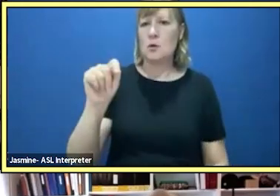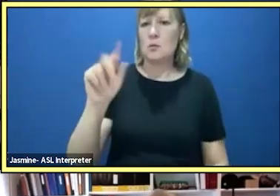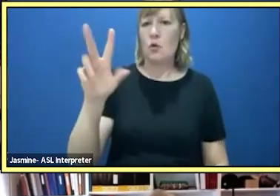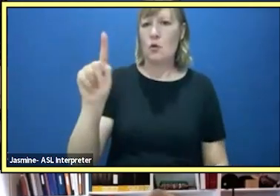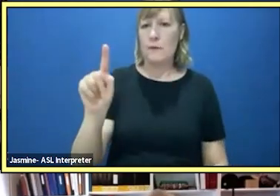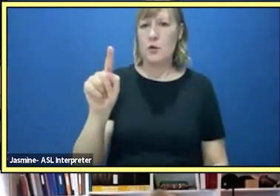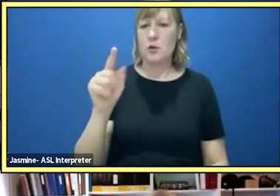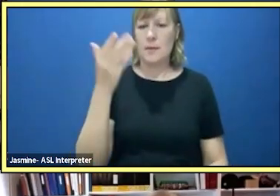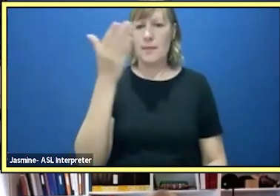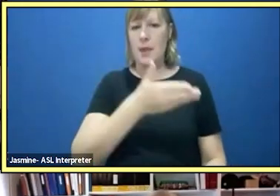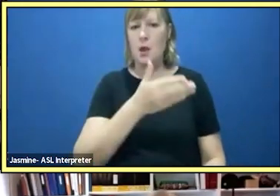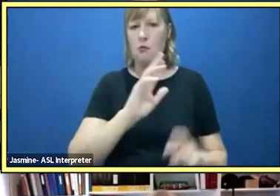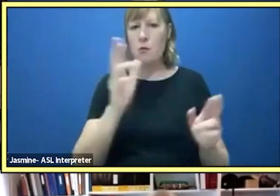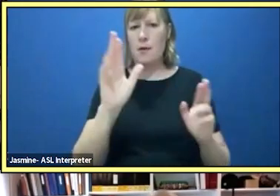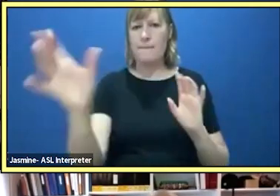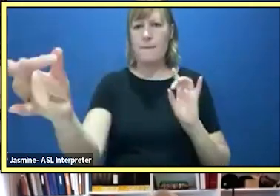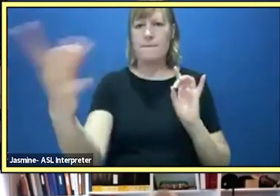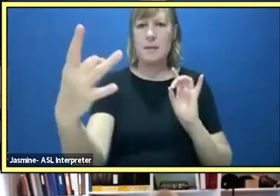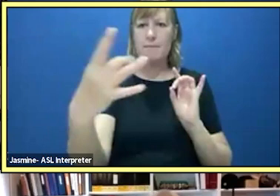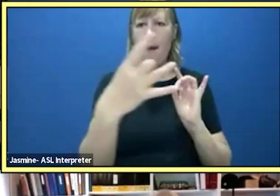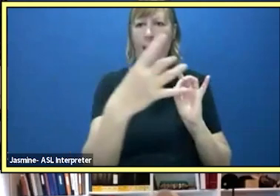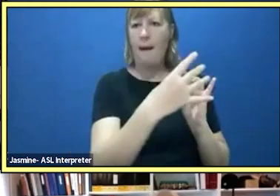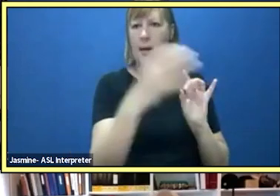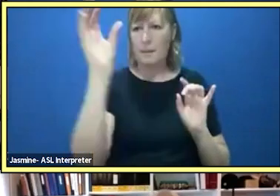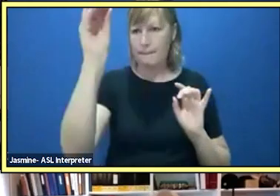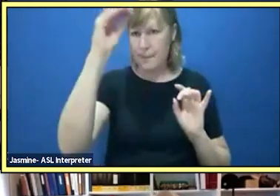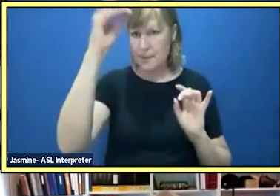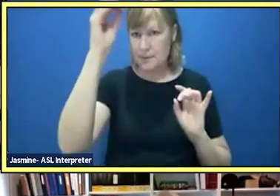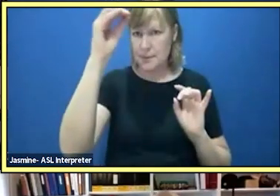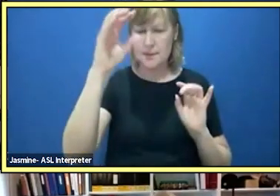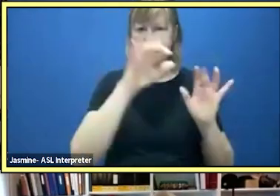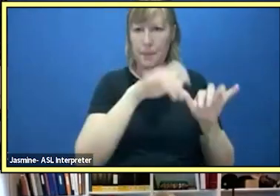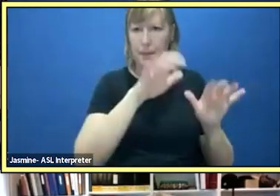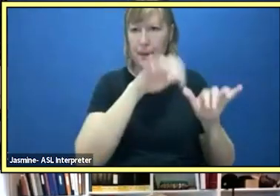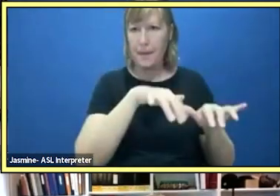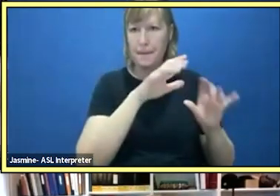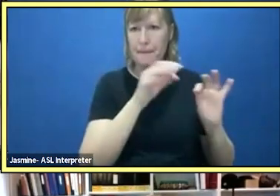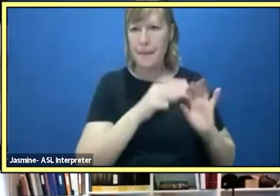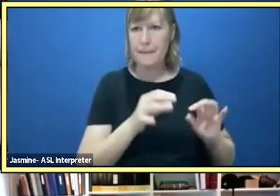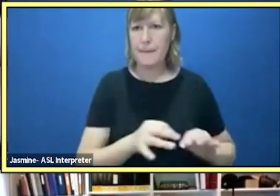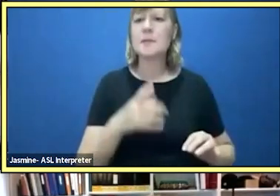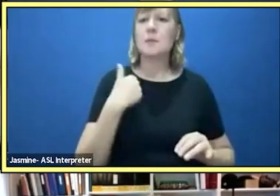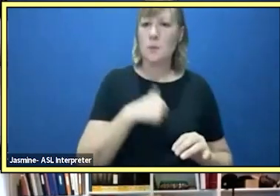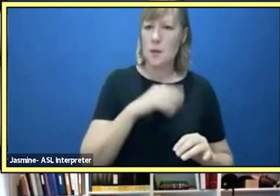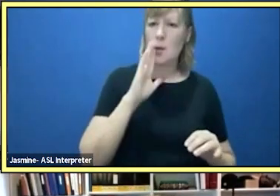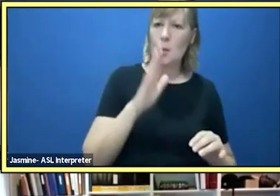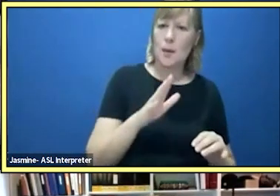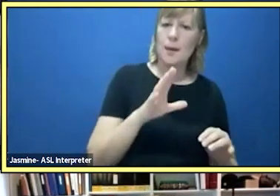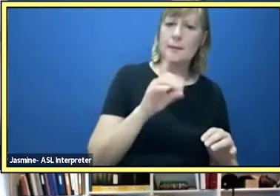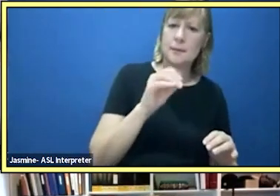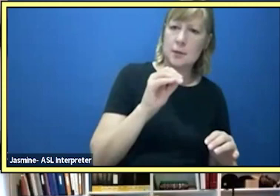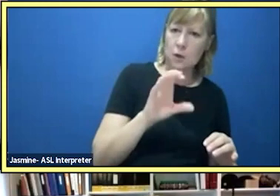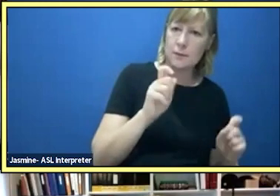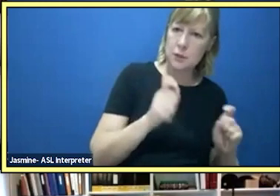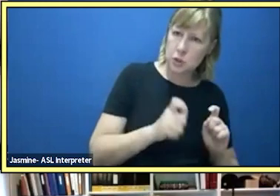that feedback and reviewing the standards to make any potential, tweaks or edits to that document. And then they will be posted as